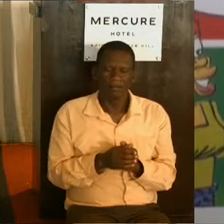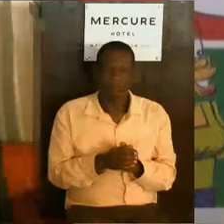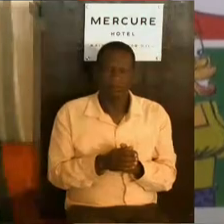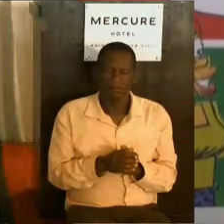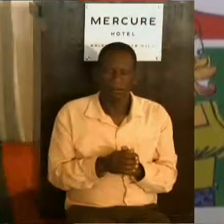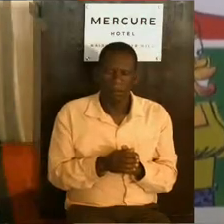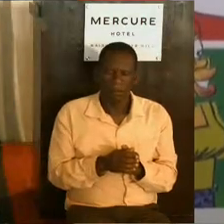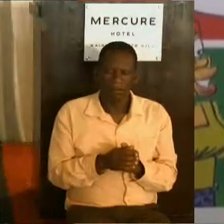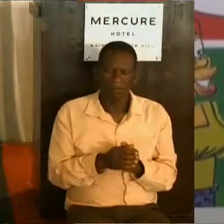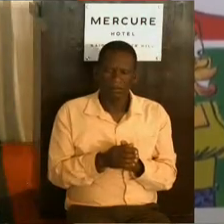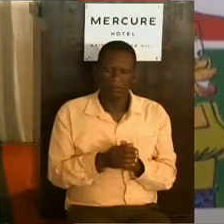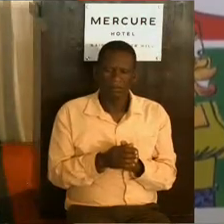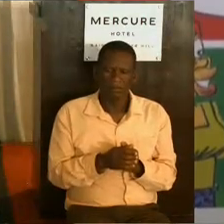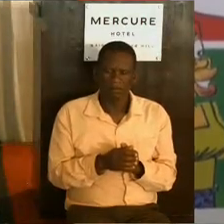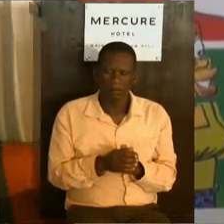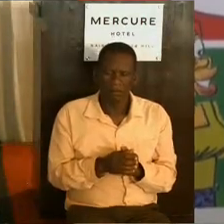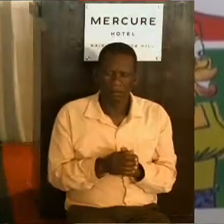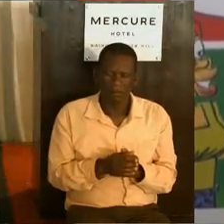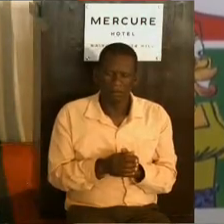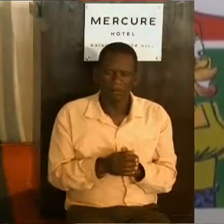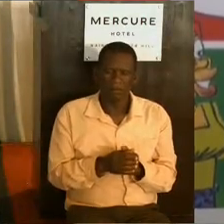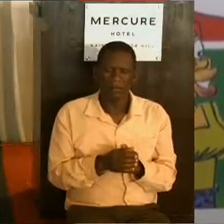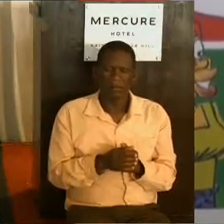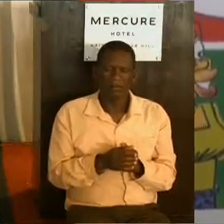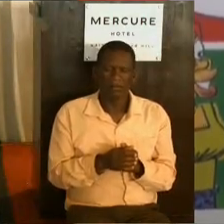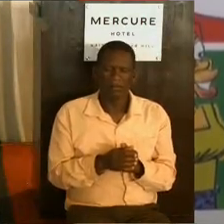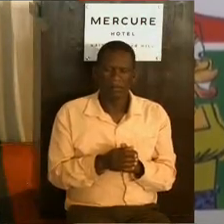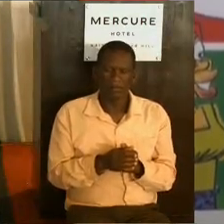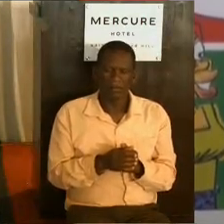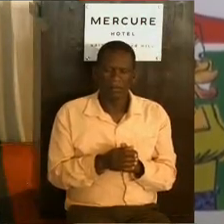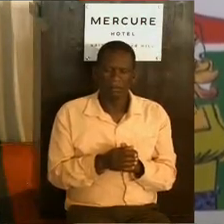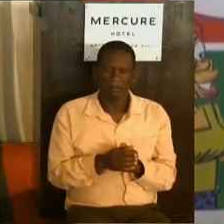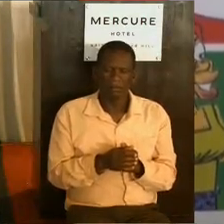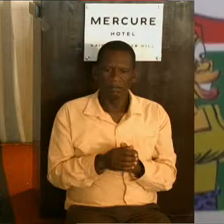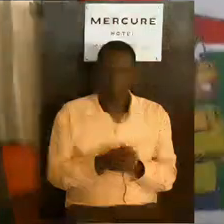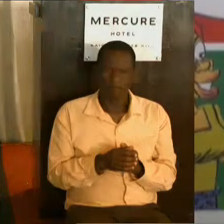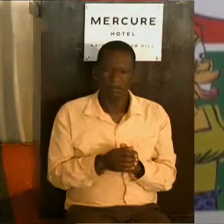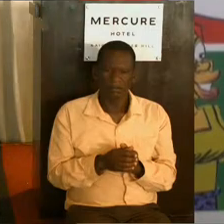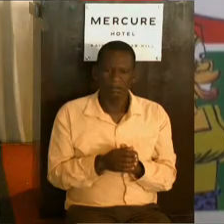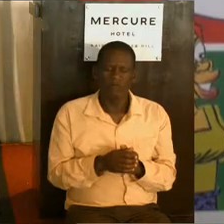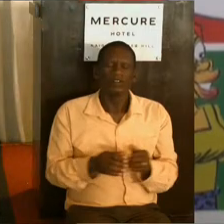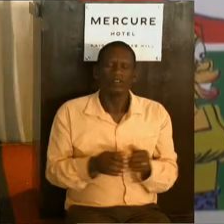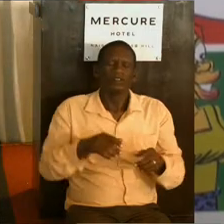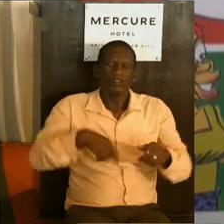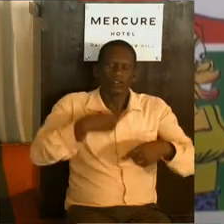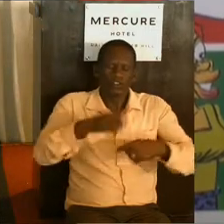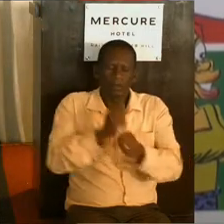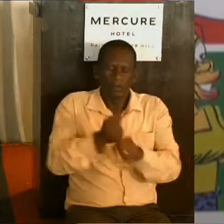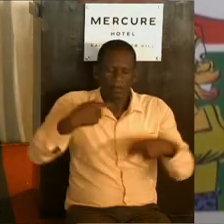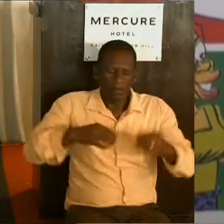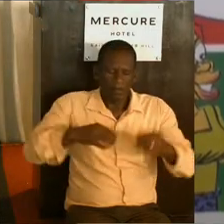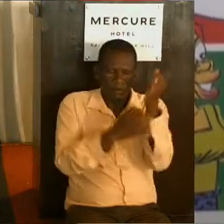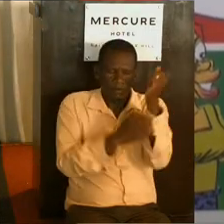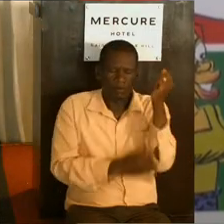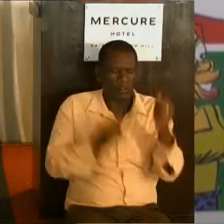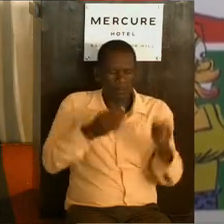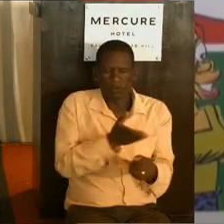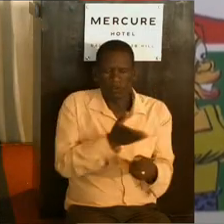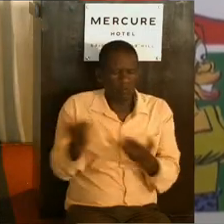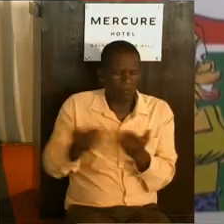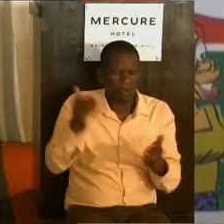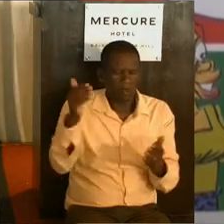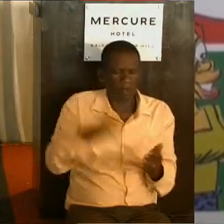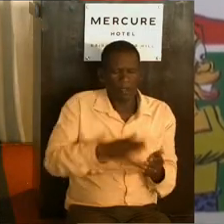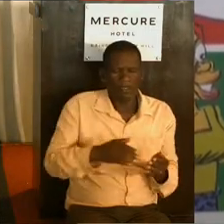Visionaries and social holes in fact club club put DJs won't retire and continue to make up words like this is for you to bring back